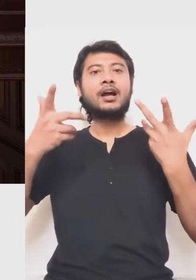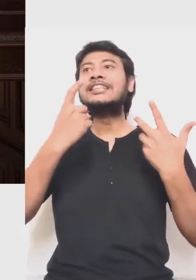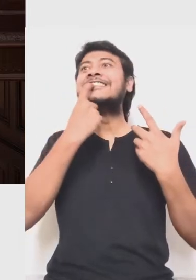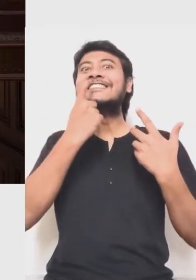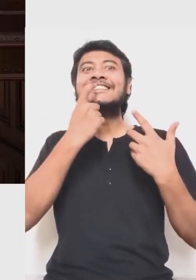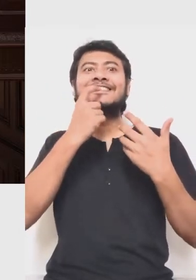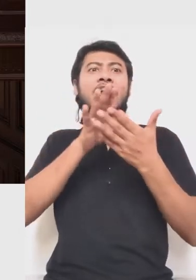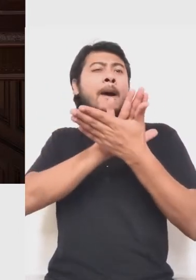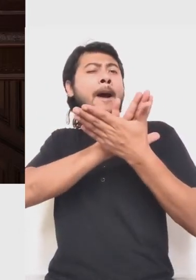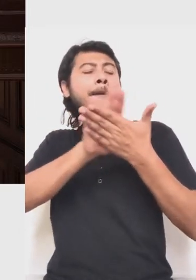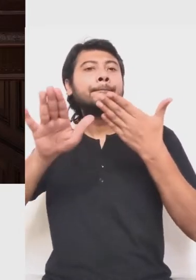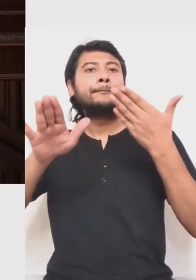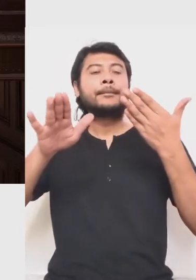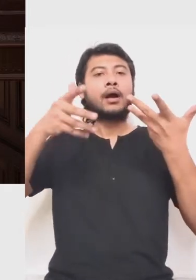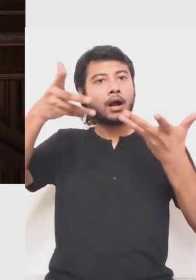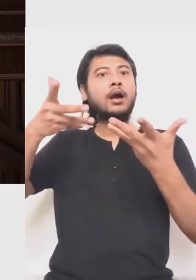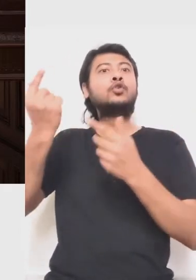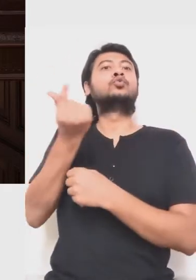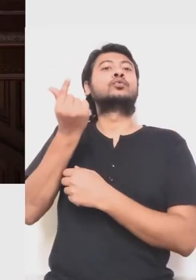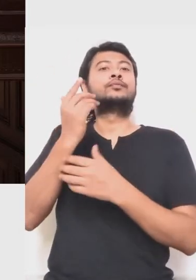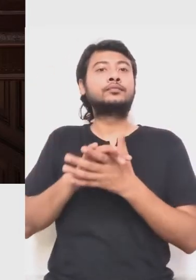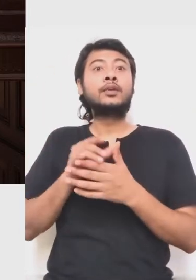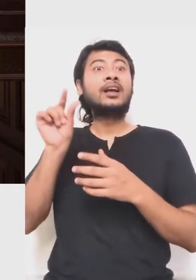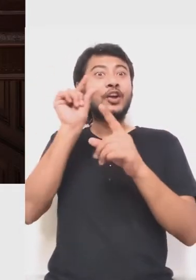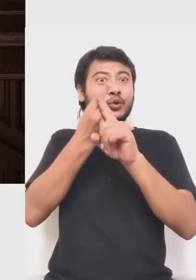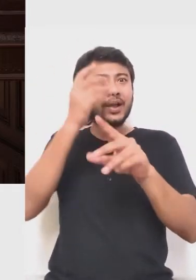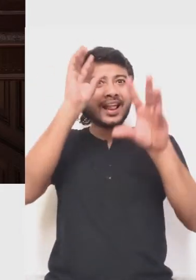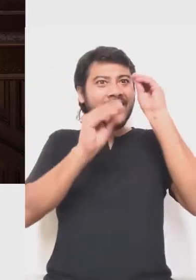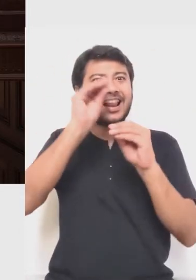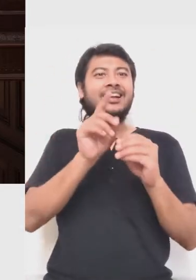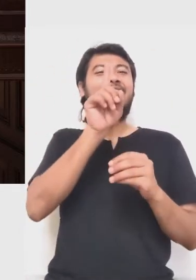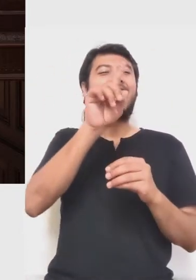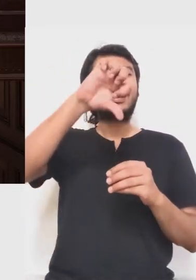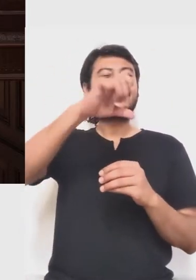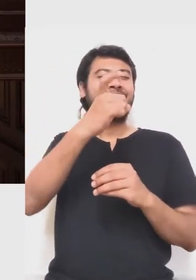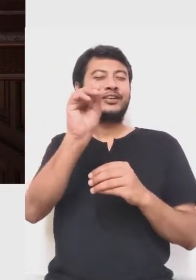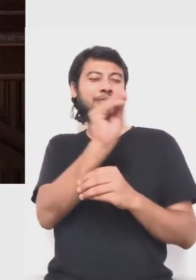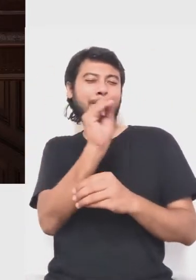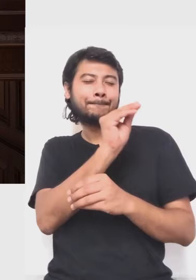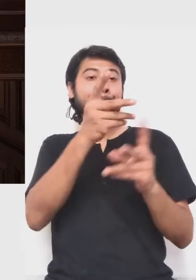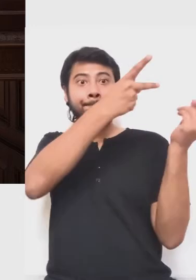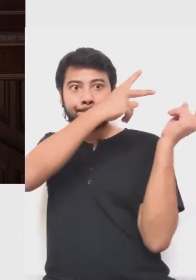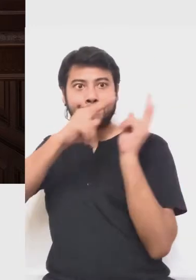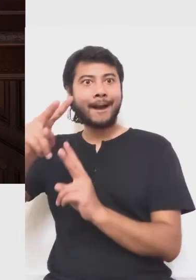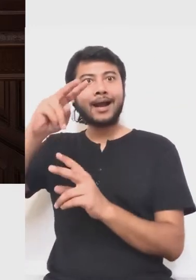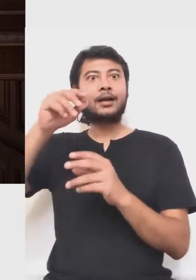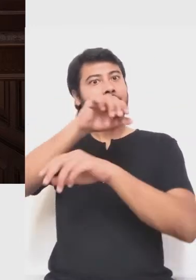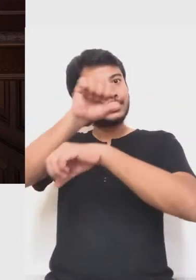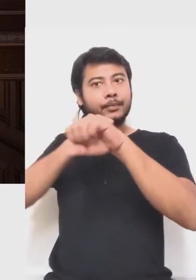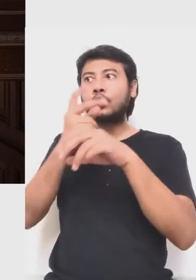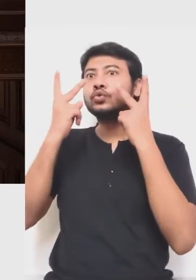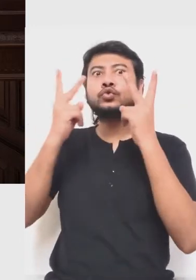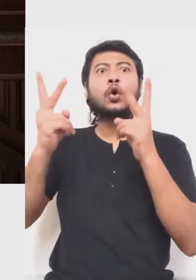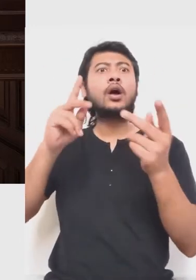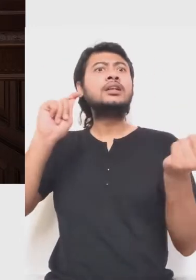were made during Tang's first visit back to Singapore since he had moved to the UK in 1970. When he came back, he